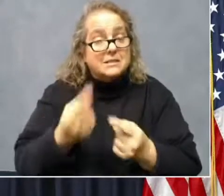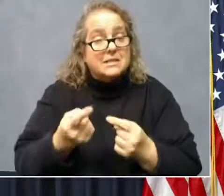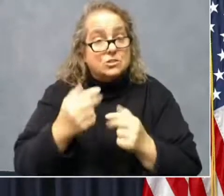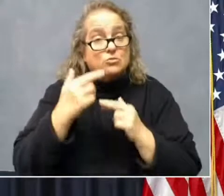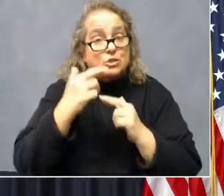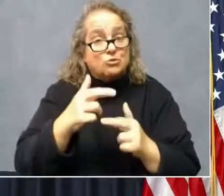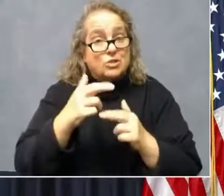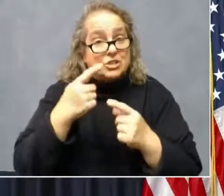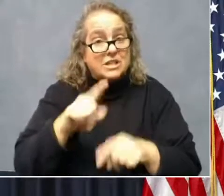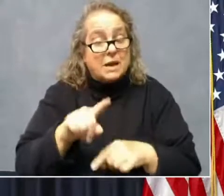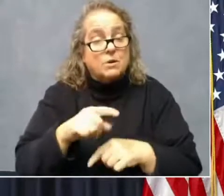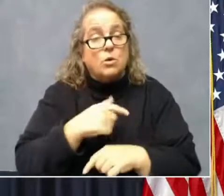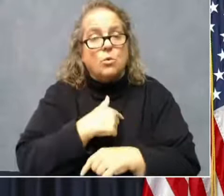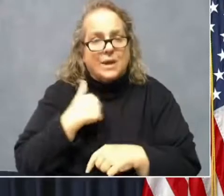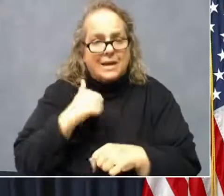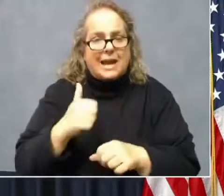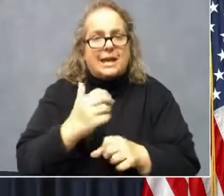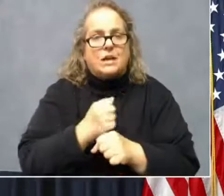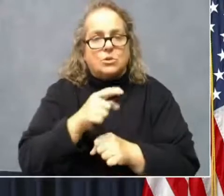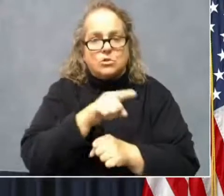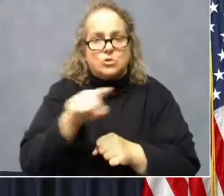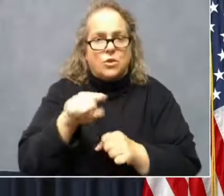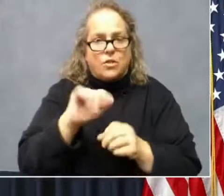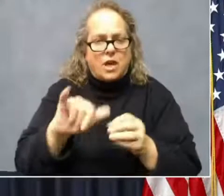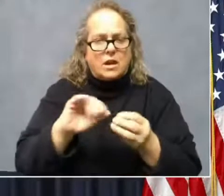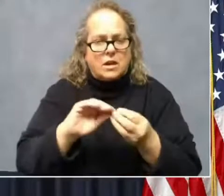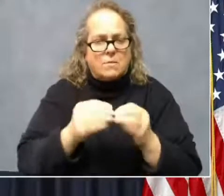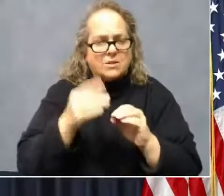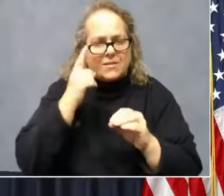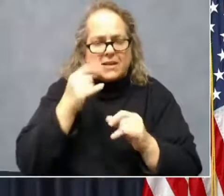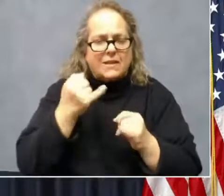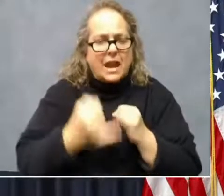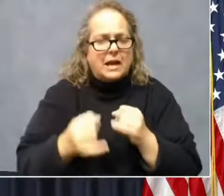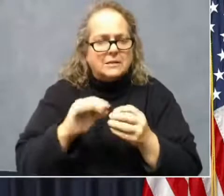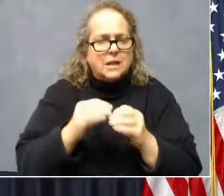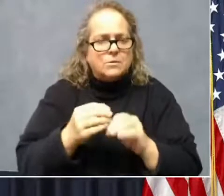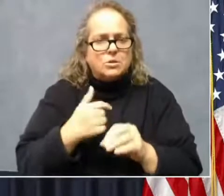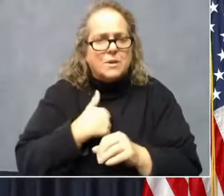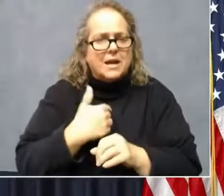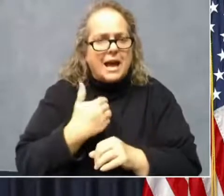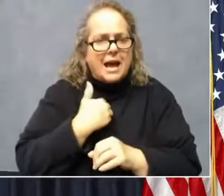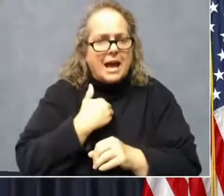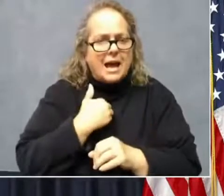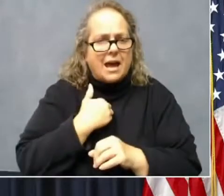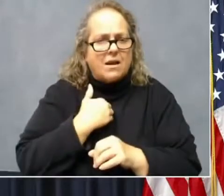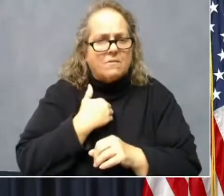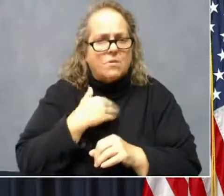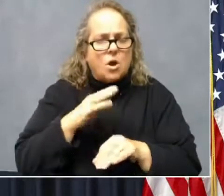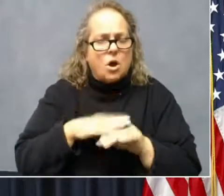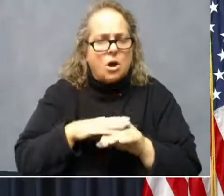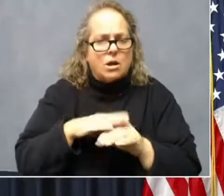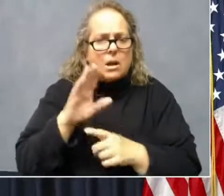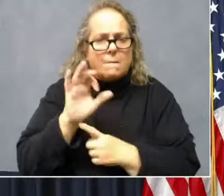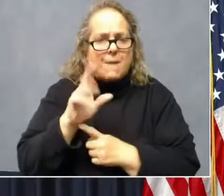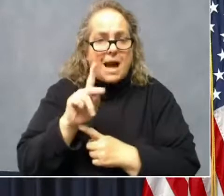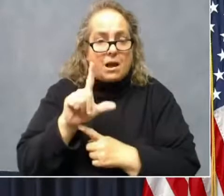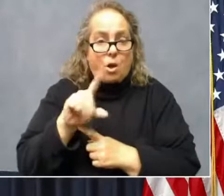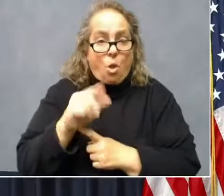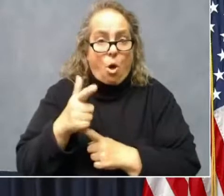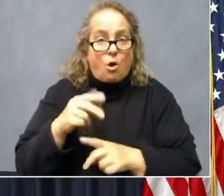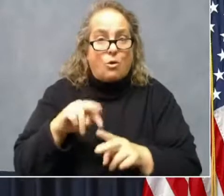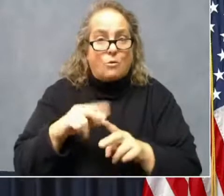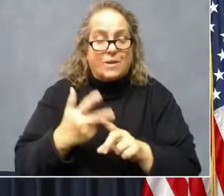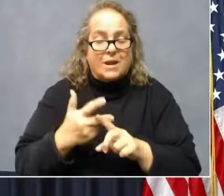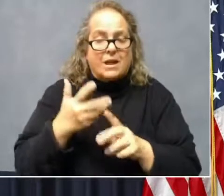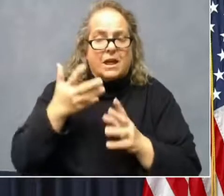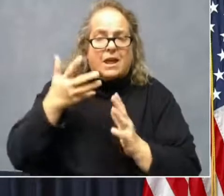We can get you those numbers. I believe the last numbers we have on the backlog that are considered a part of the backlog